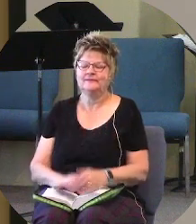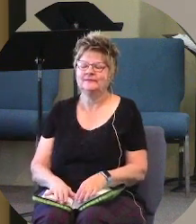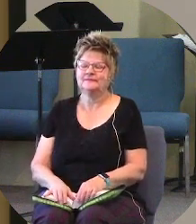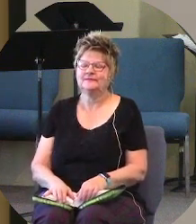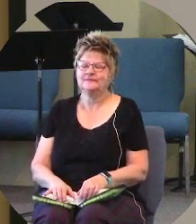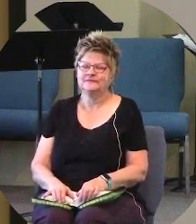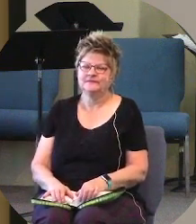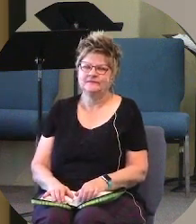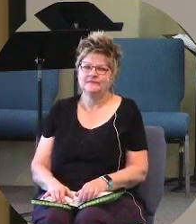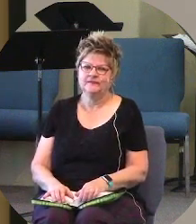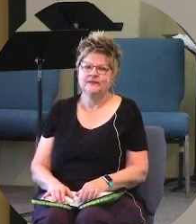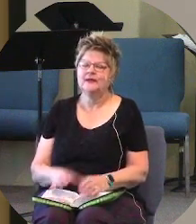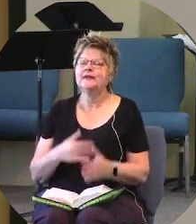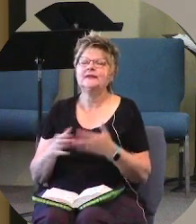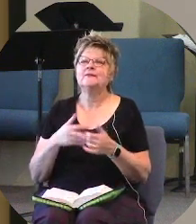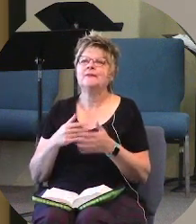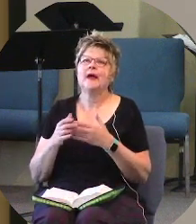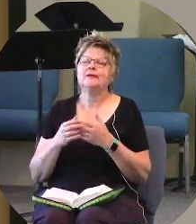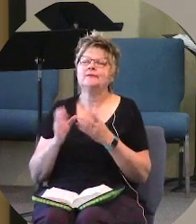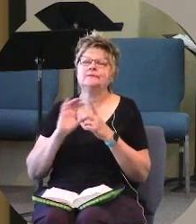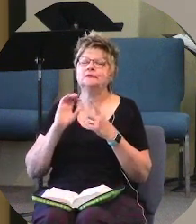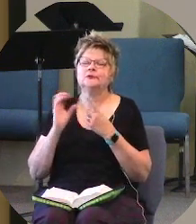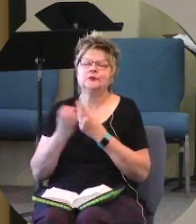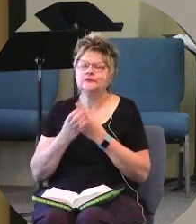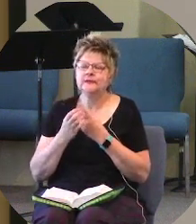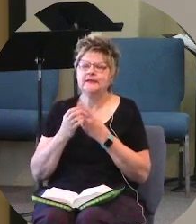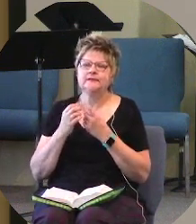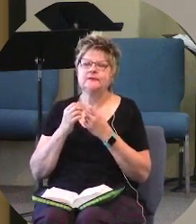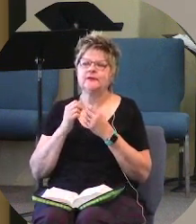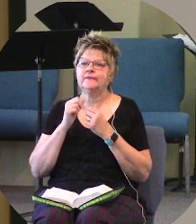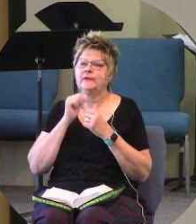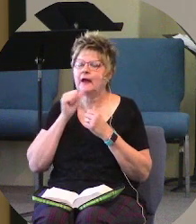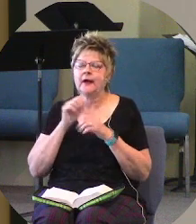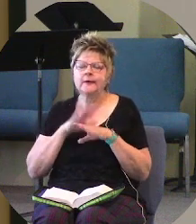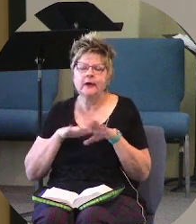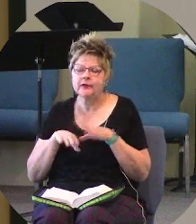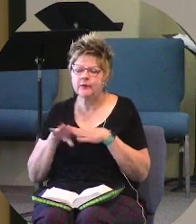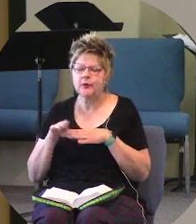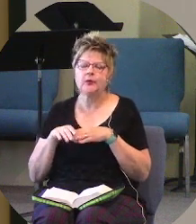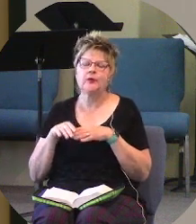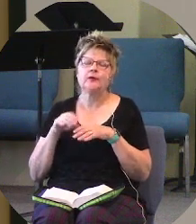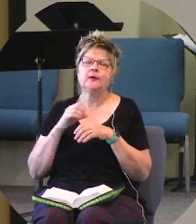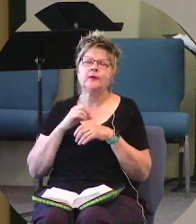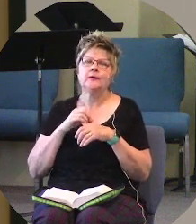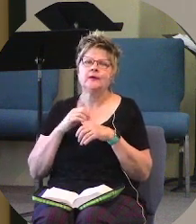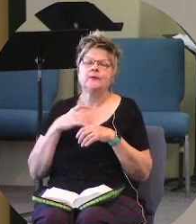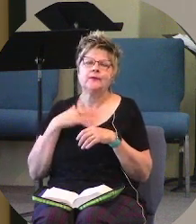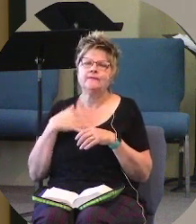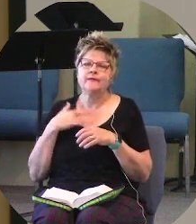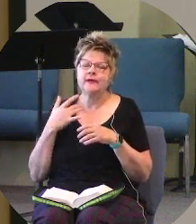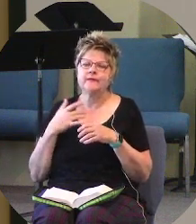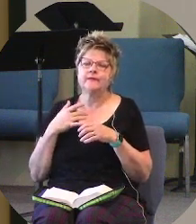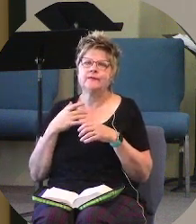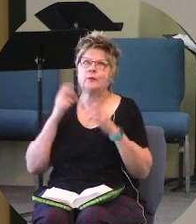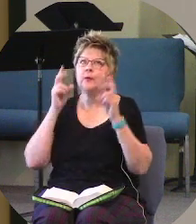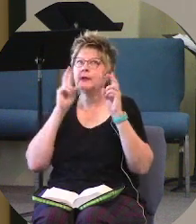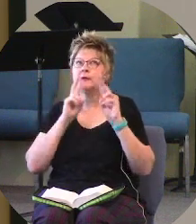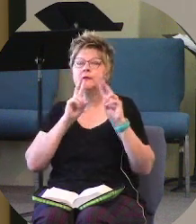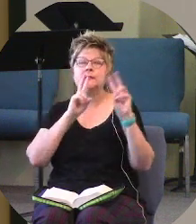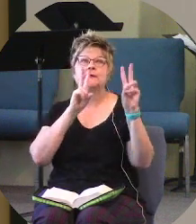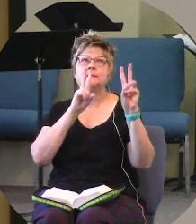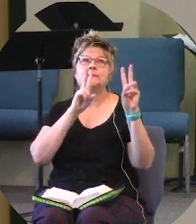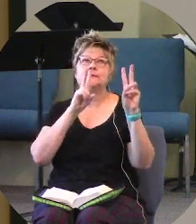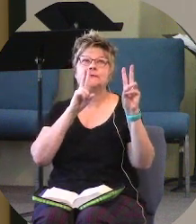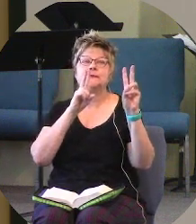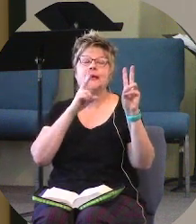about no matter what the circumstances, no matter how uncomfortable I'm made to feel, that we look towards heaven, we look to